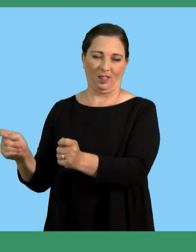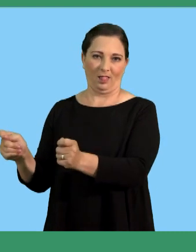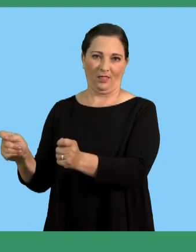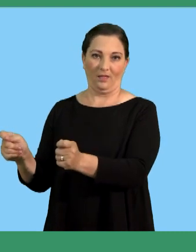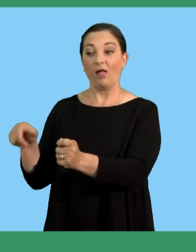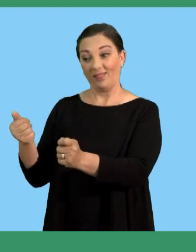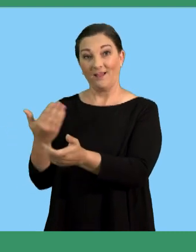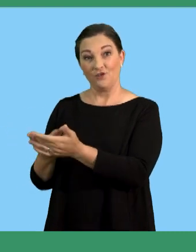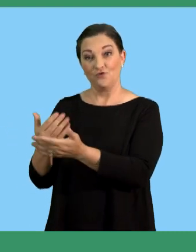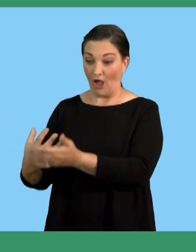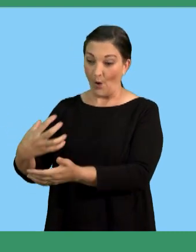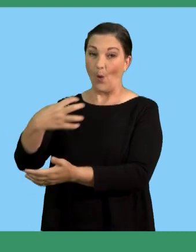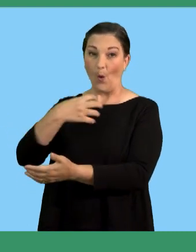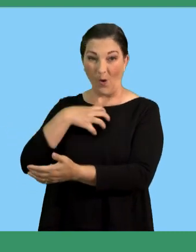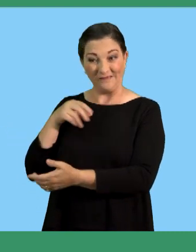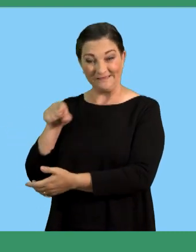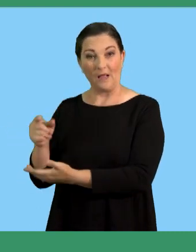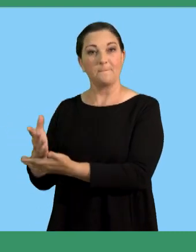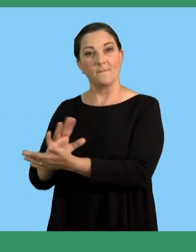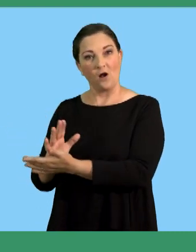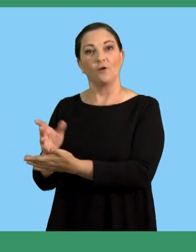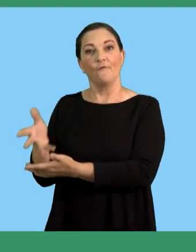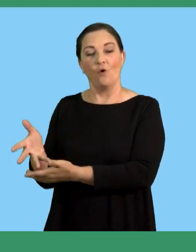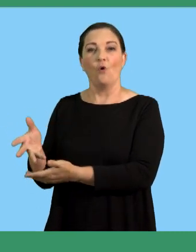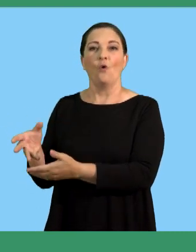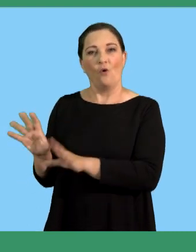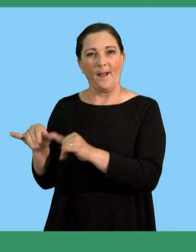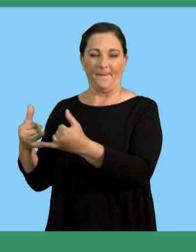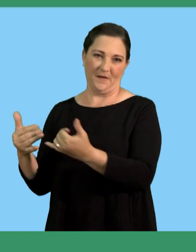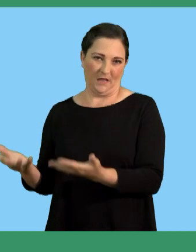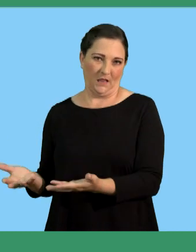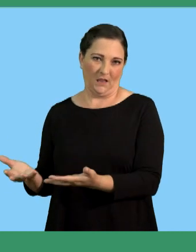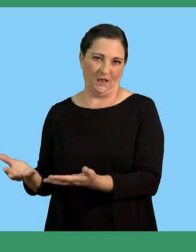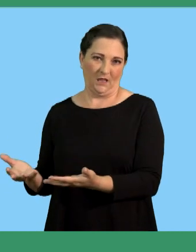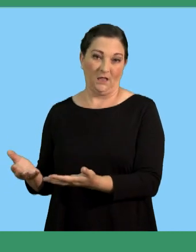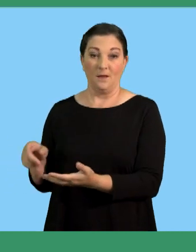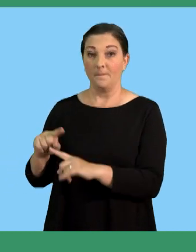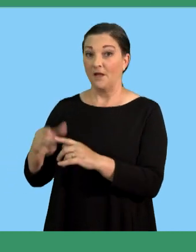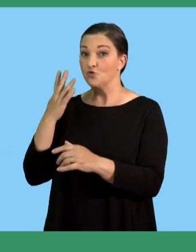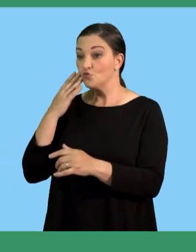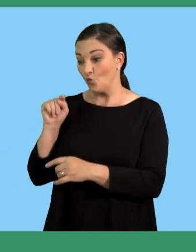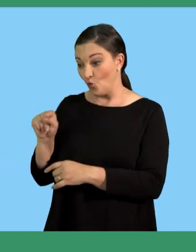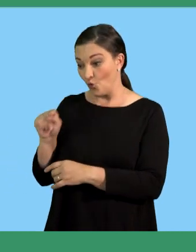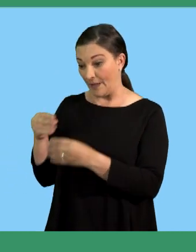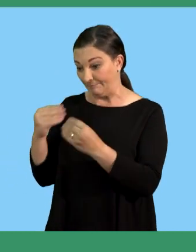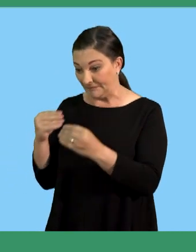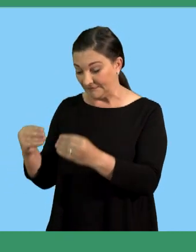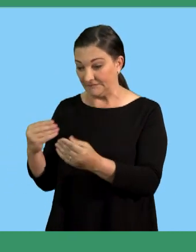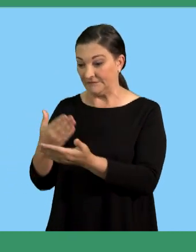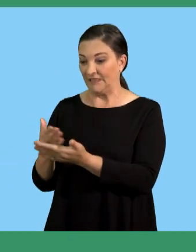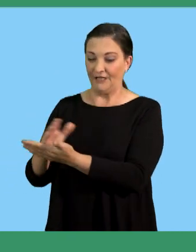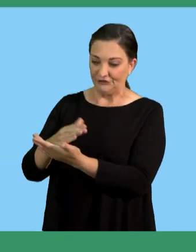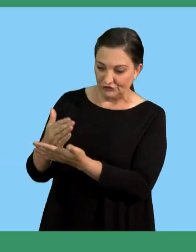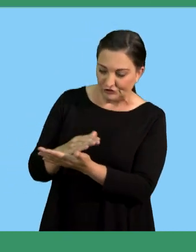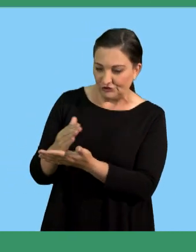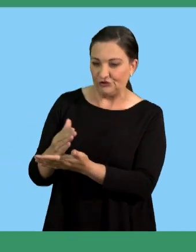companies sell or issue portion of its ownership to shareholders in a form of shares on the open market in